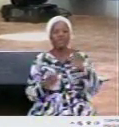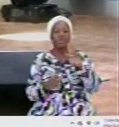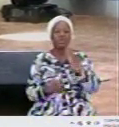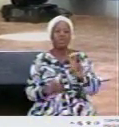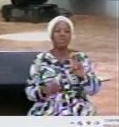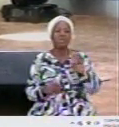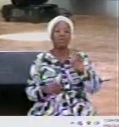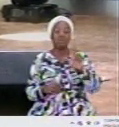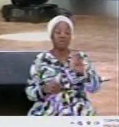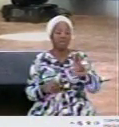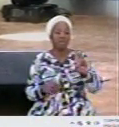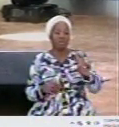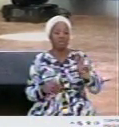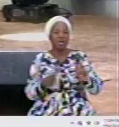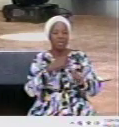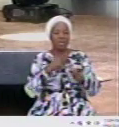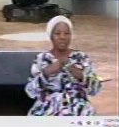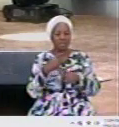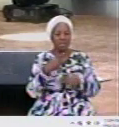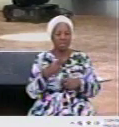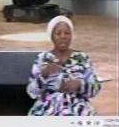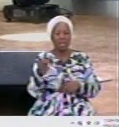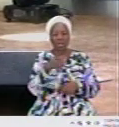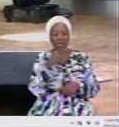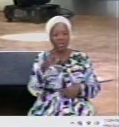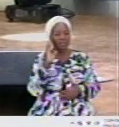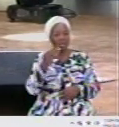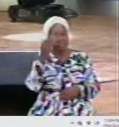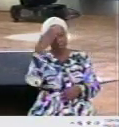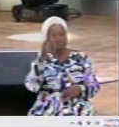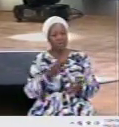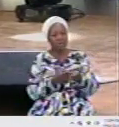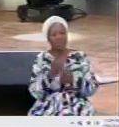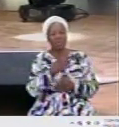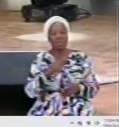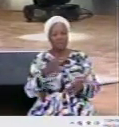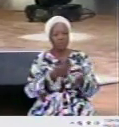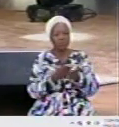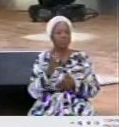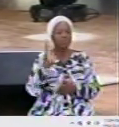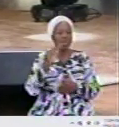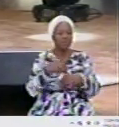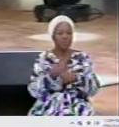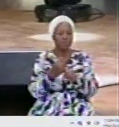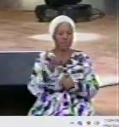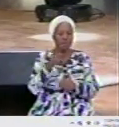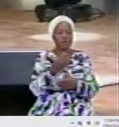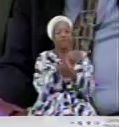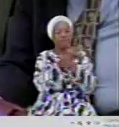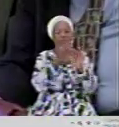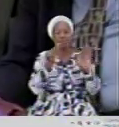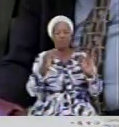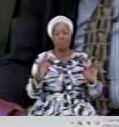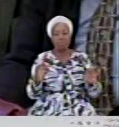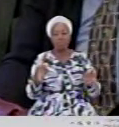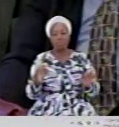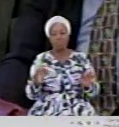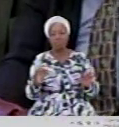it says, and ye shall know the truth, and the truth shall make you free.